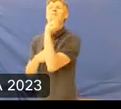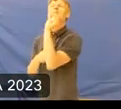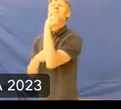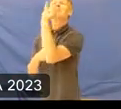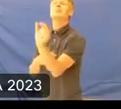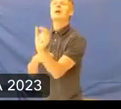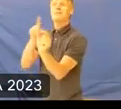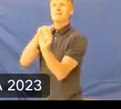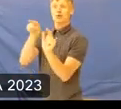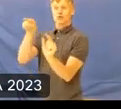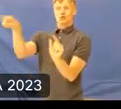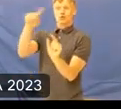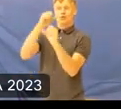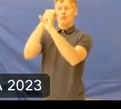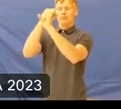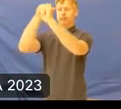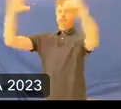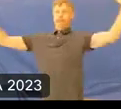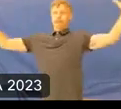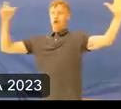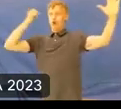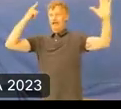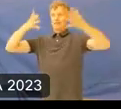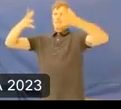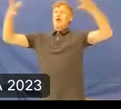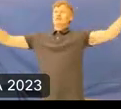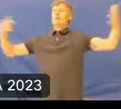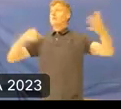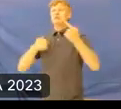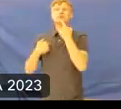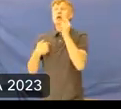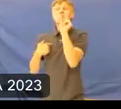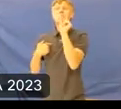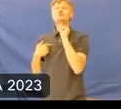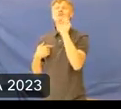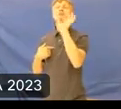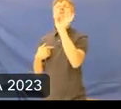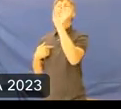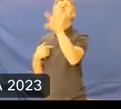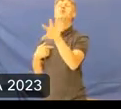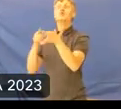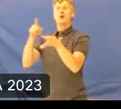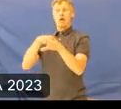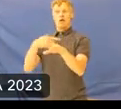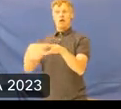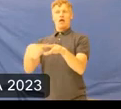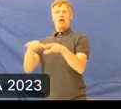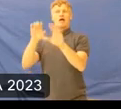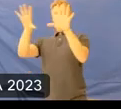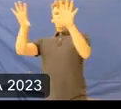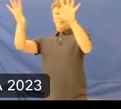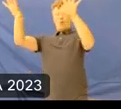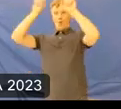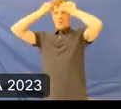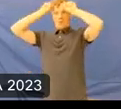these. I'm myself not an expert here at all. There's some interesting work, obviously, on non-serious uses